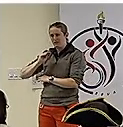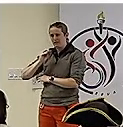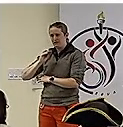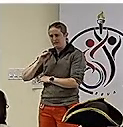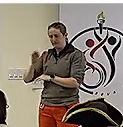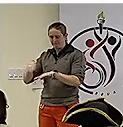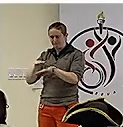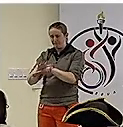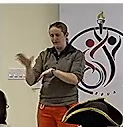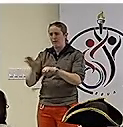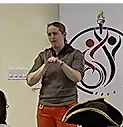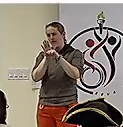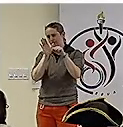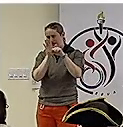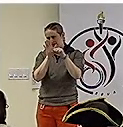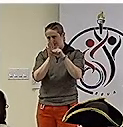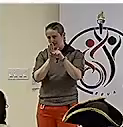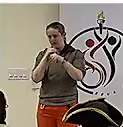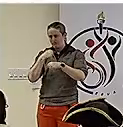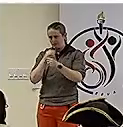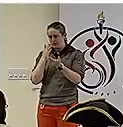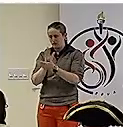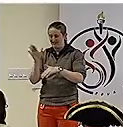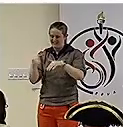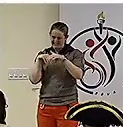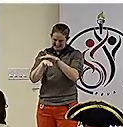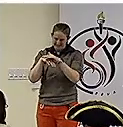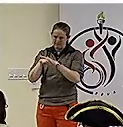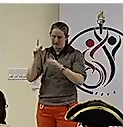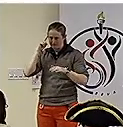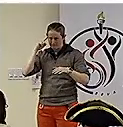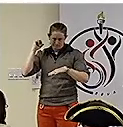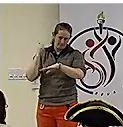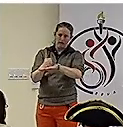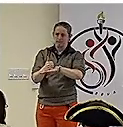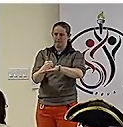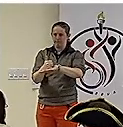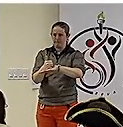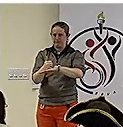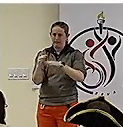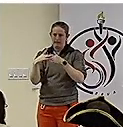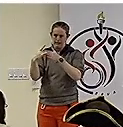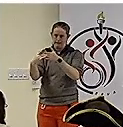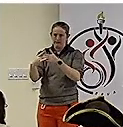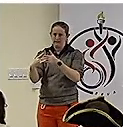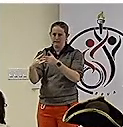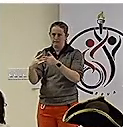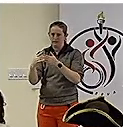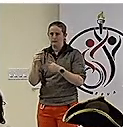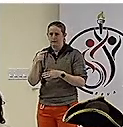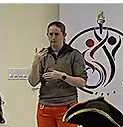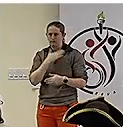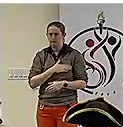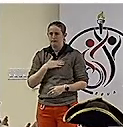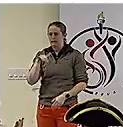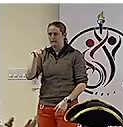advocacy and ensure accessibility remains central to all the initiatives they lead. I invite Yash Jawad to accept this award.